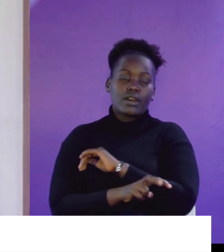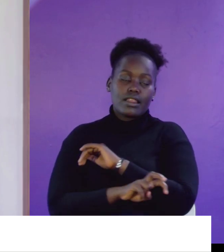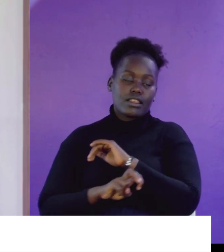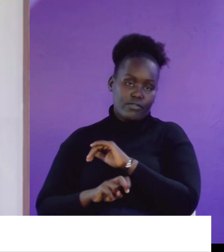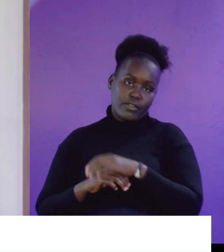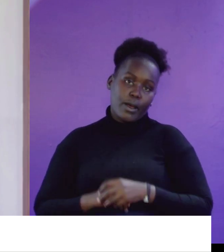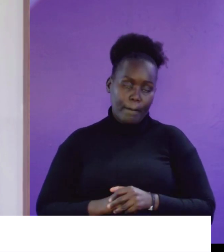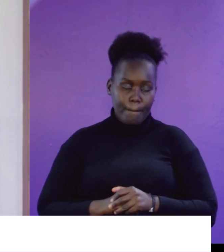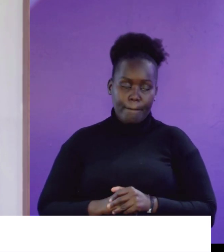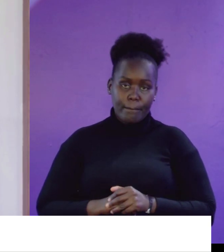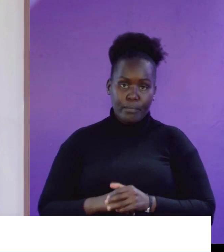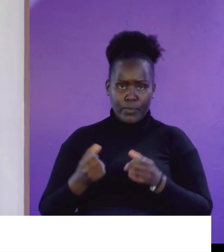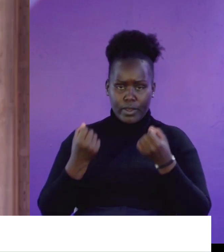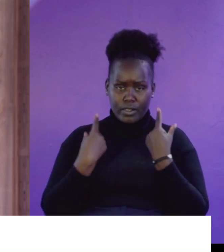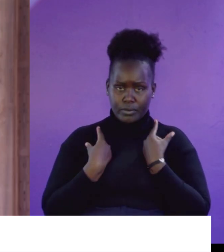Nyinyi mnanielewa?